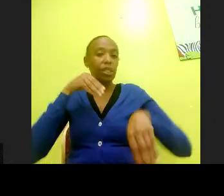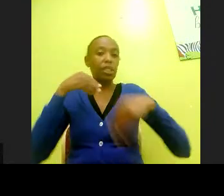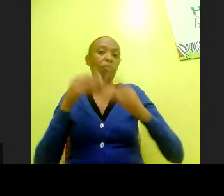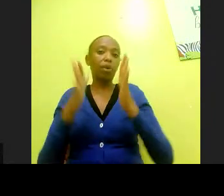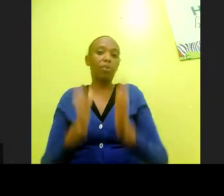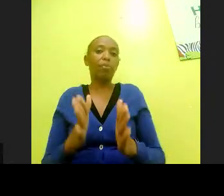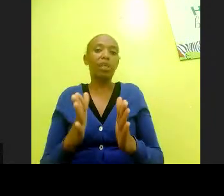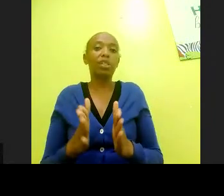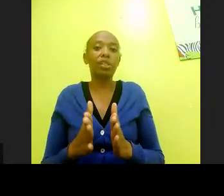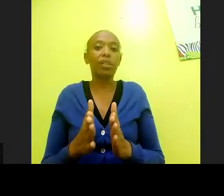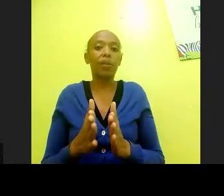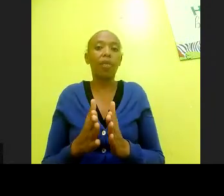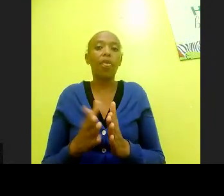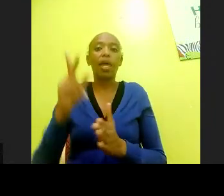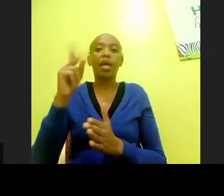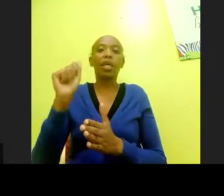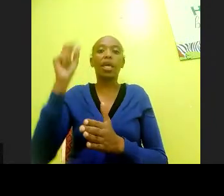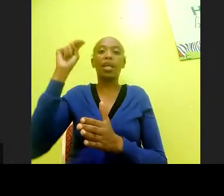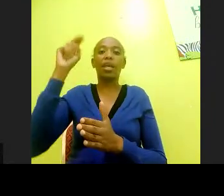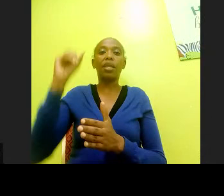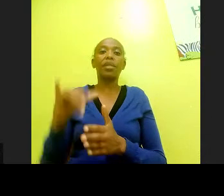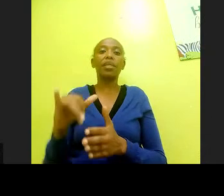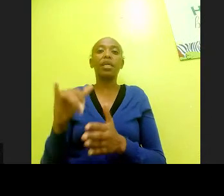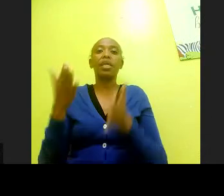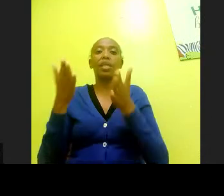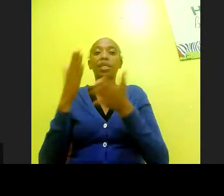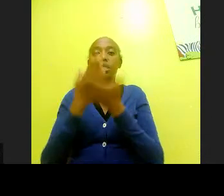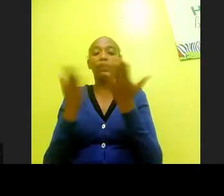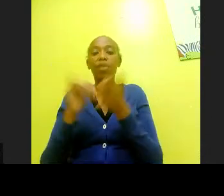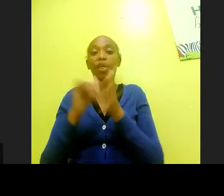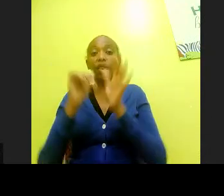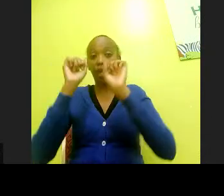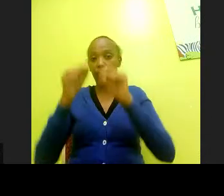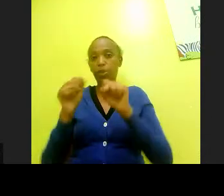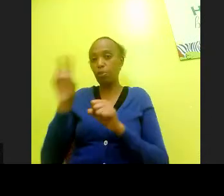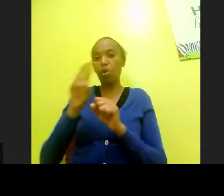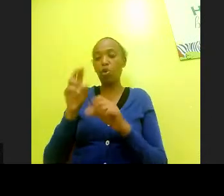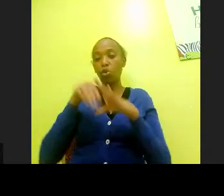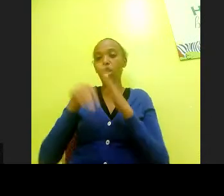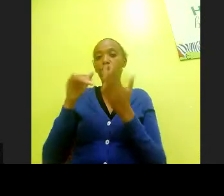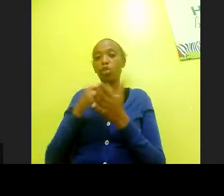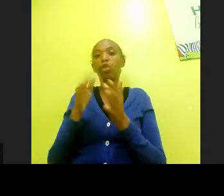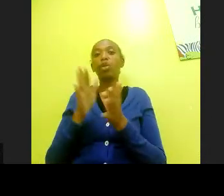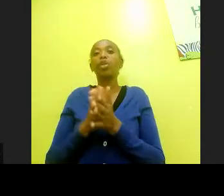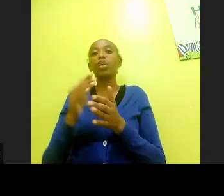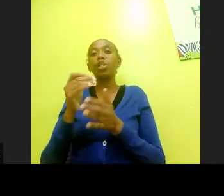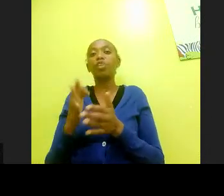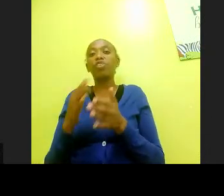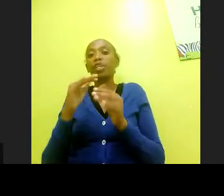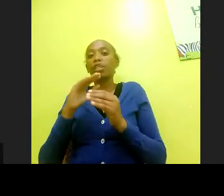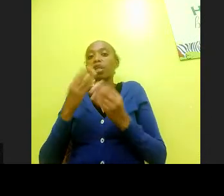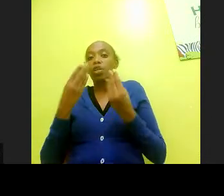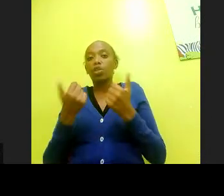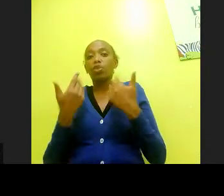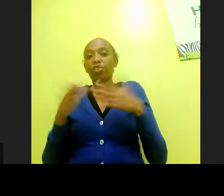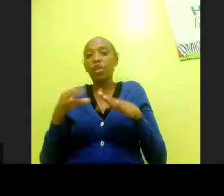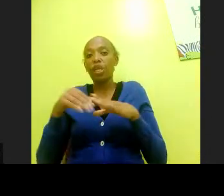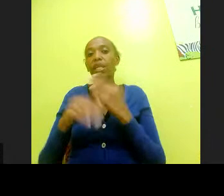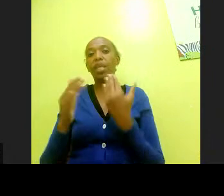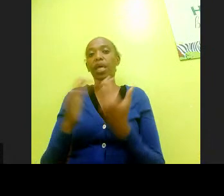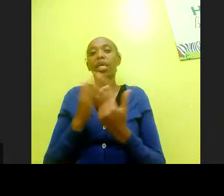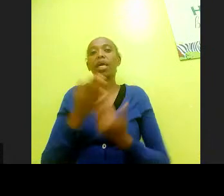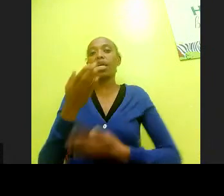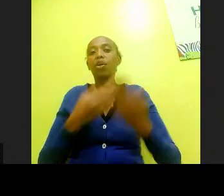disabilities. Definitely, this is something that we'll be able to look into if it's not already covered within the Care Economy